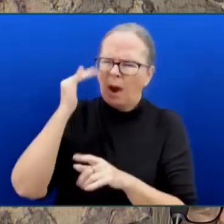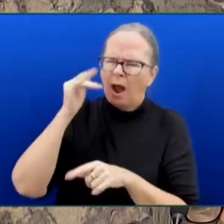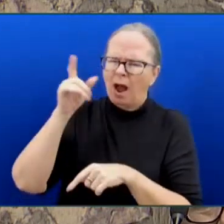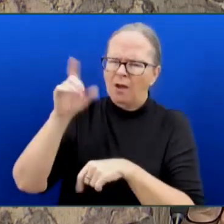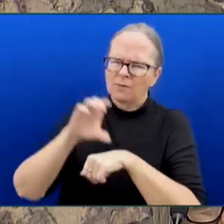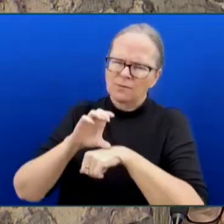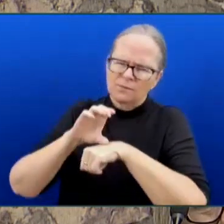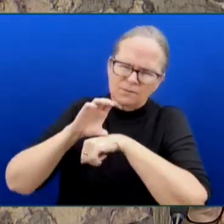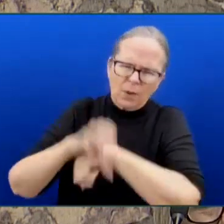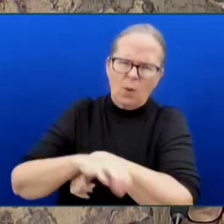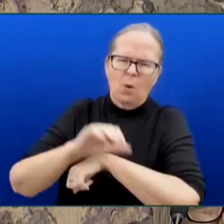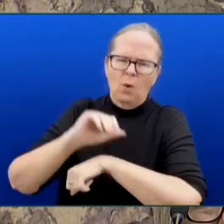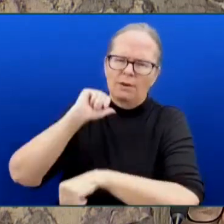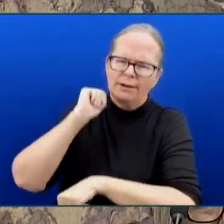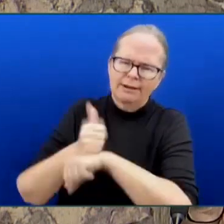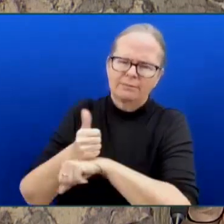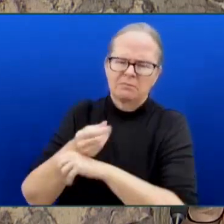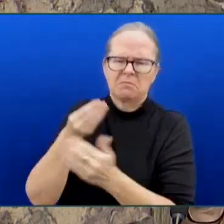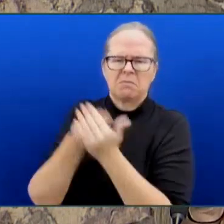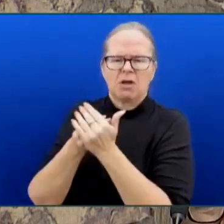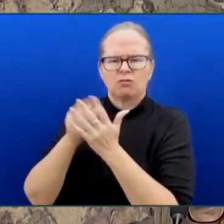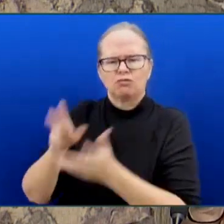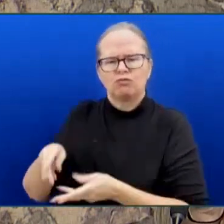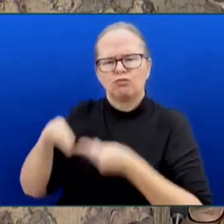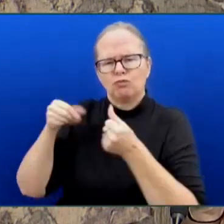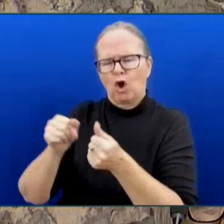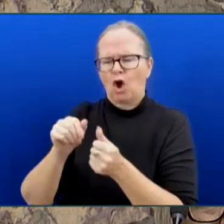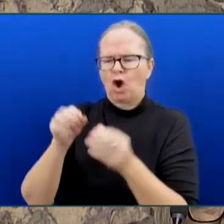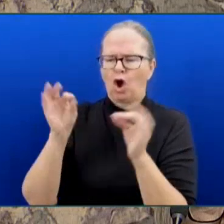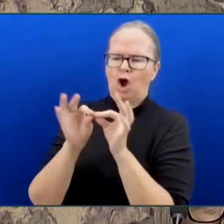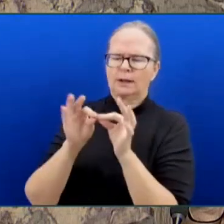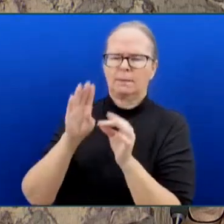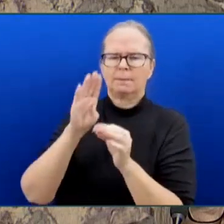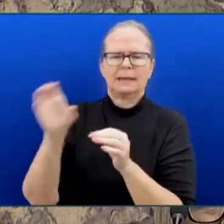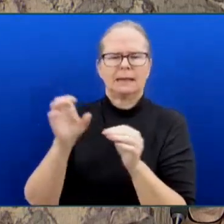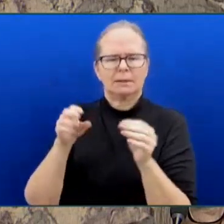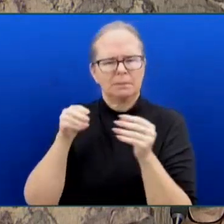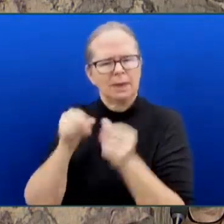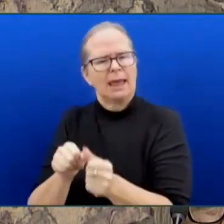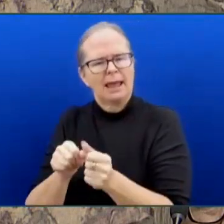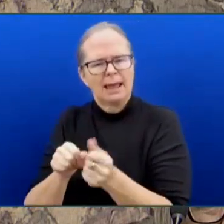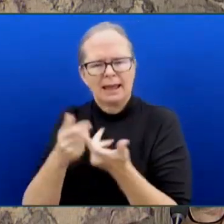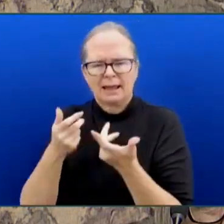and cancel projects that are critically needed to electrify our economy?